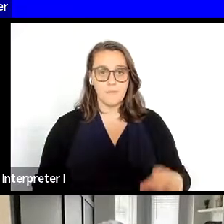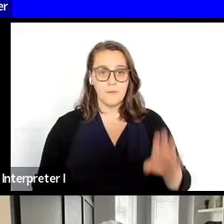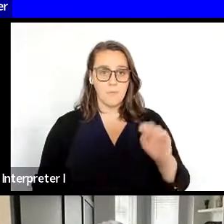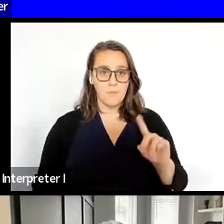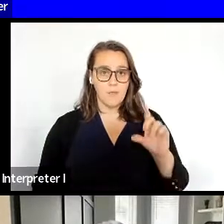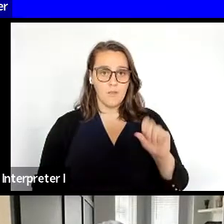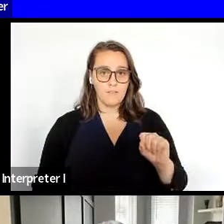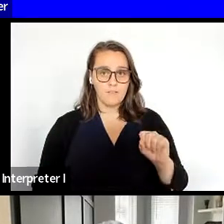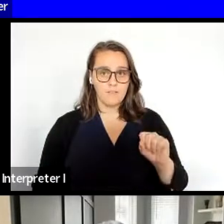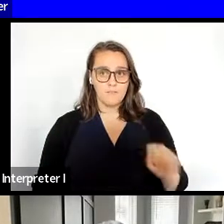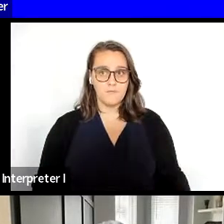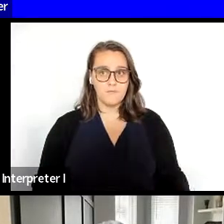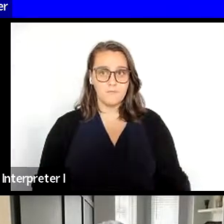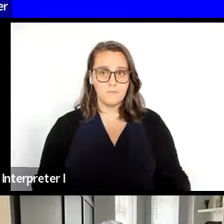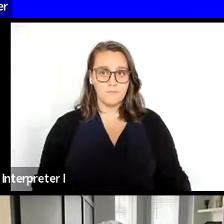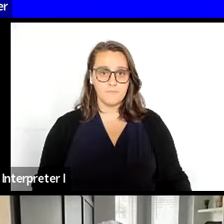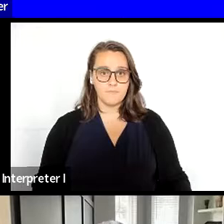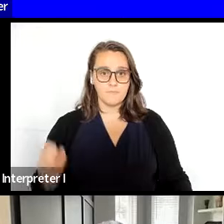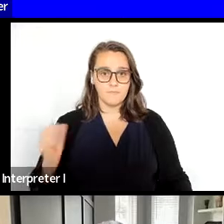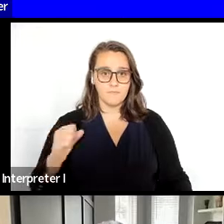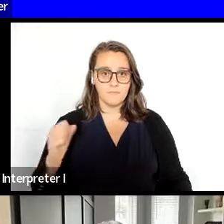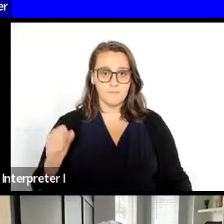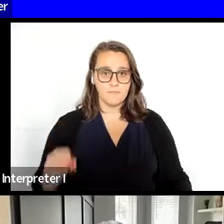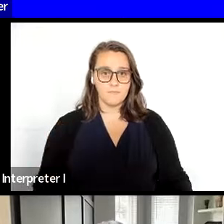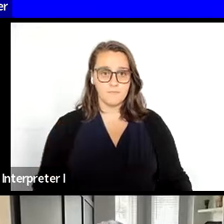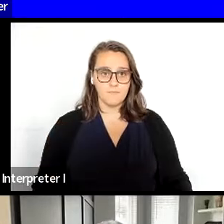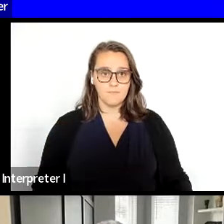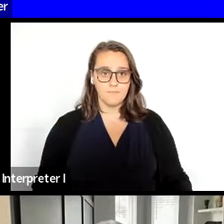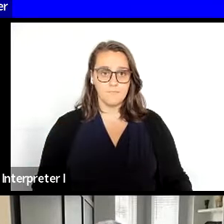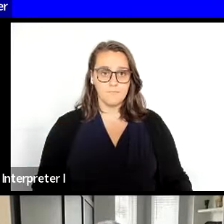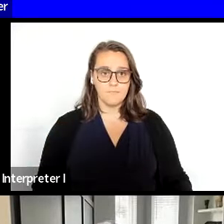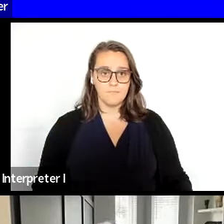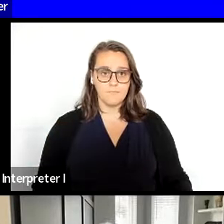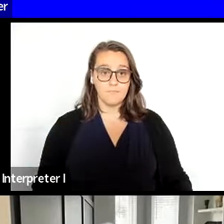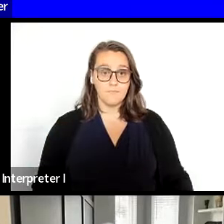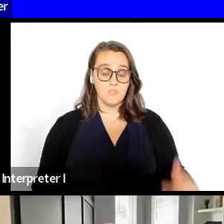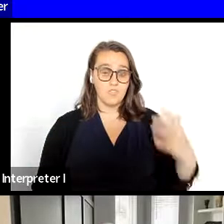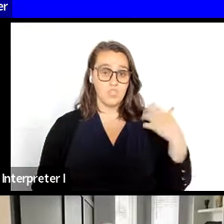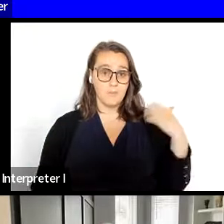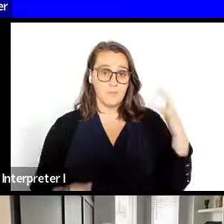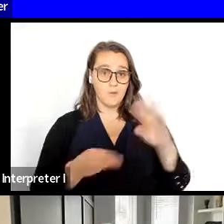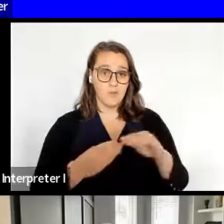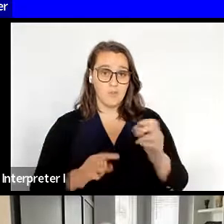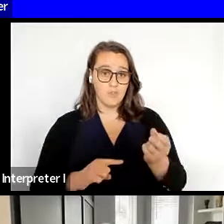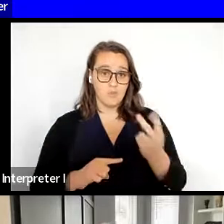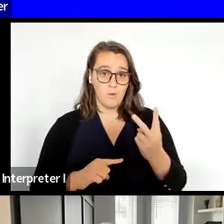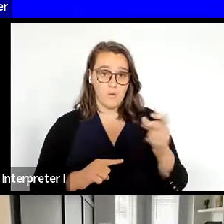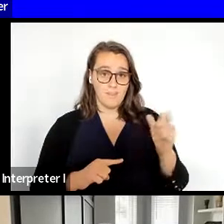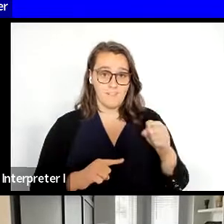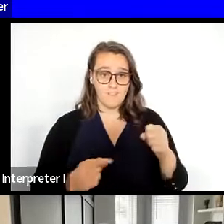Bonds? Yes. Councilmember Bonds votes yes. Mr. Chairman, there are 12 yeses and 1 no.